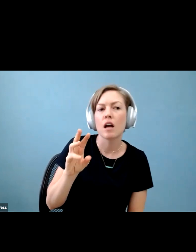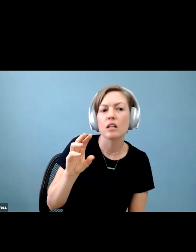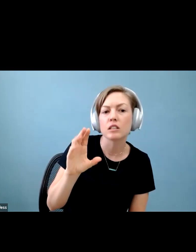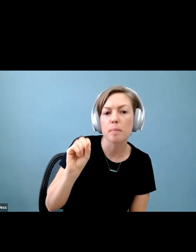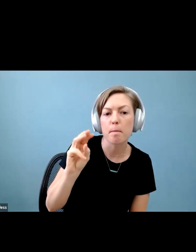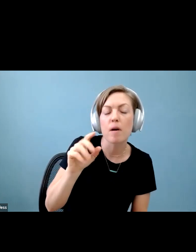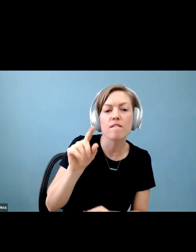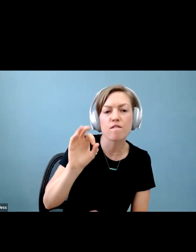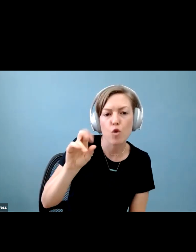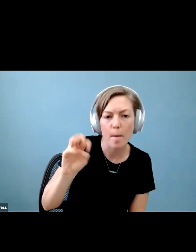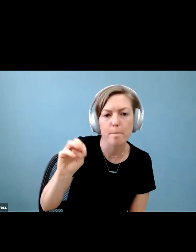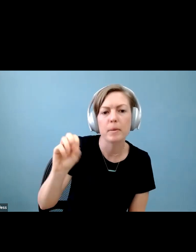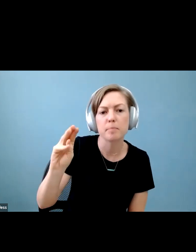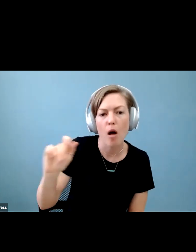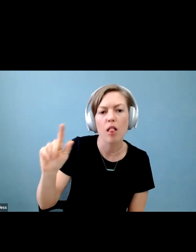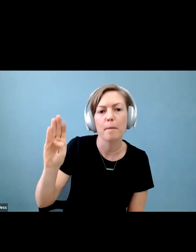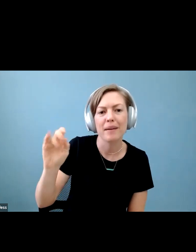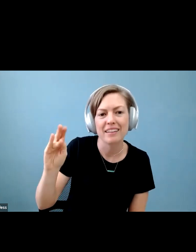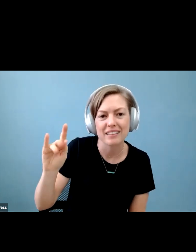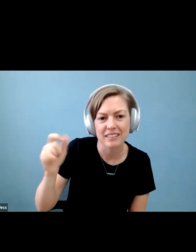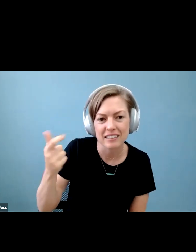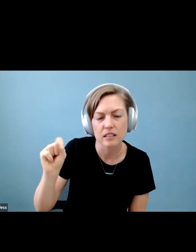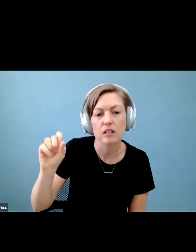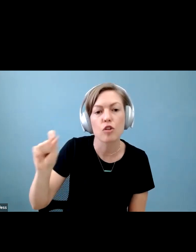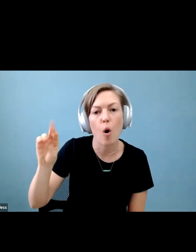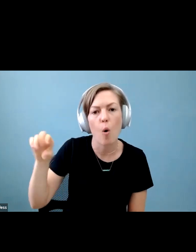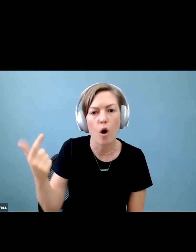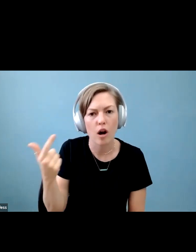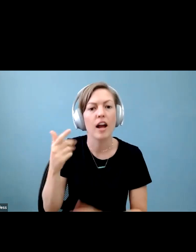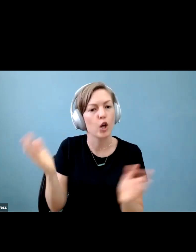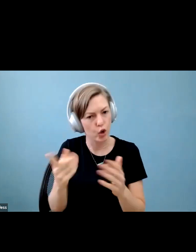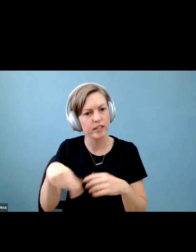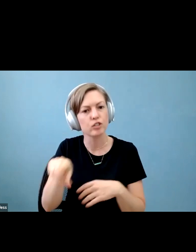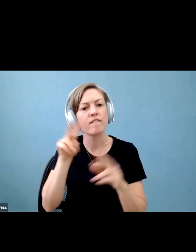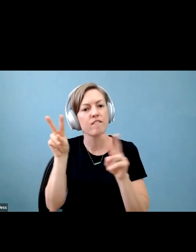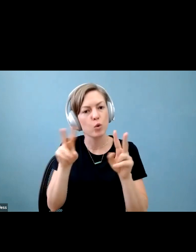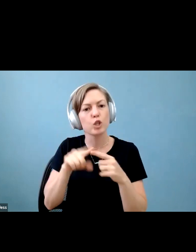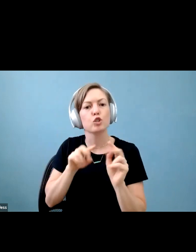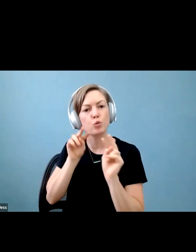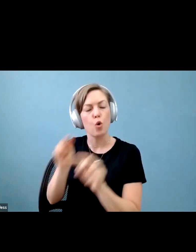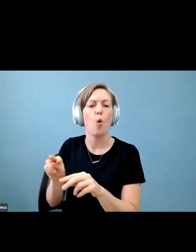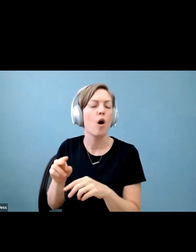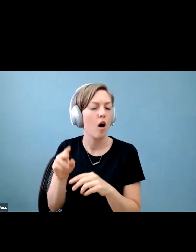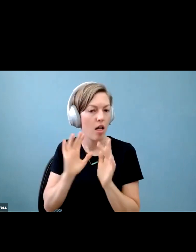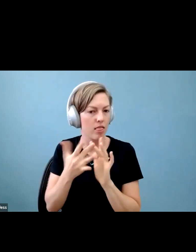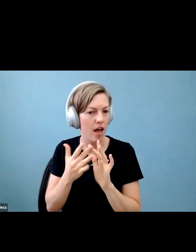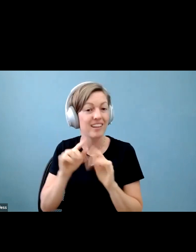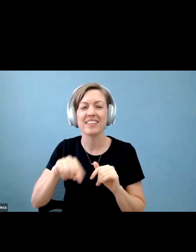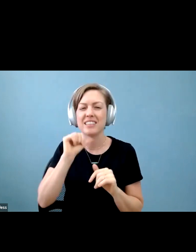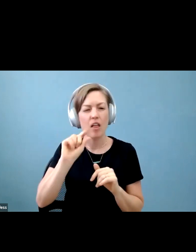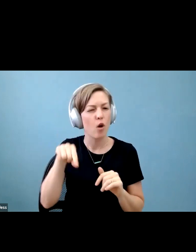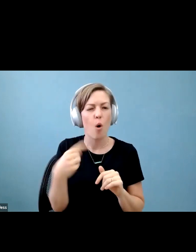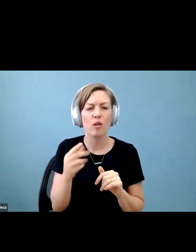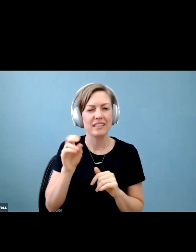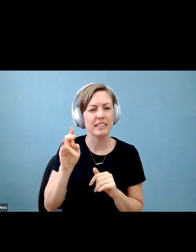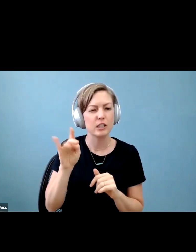www.fromsmallbeginnings.org, is something I would strongly encourage our viewers to get online. This isn't the only